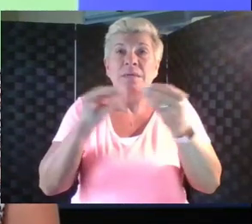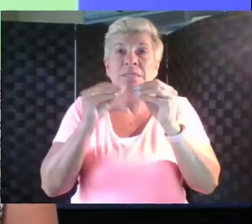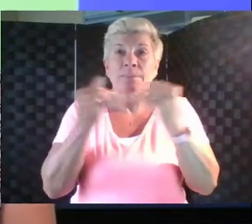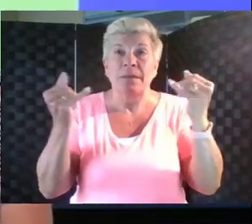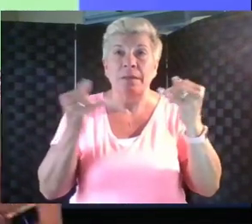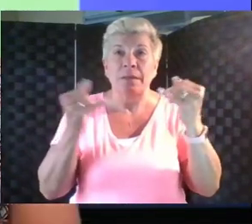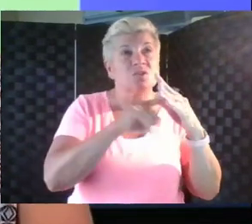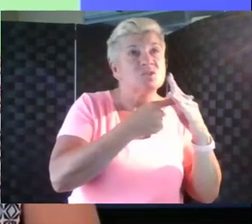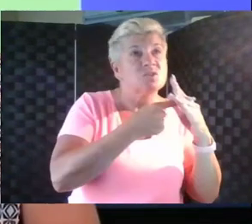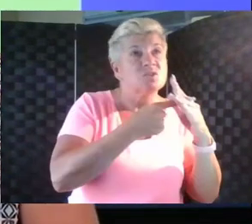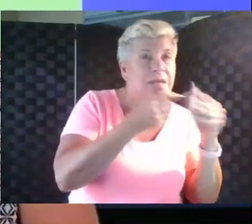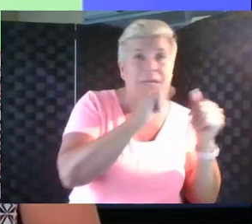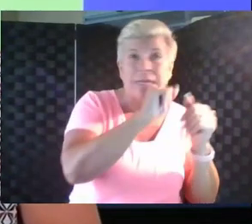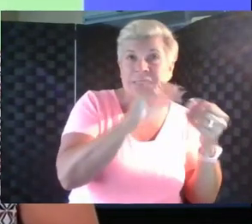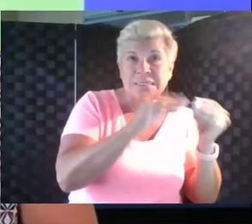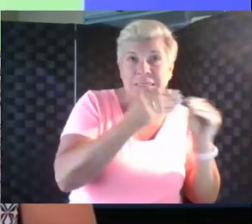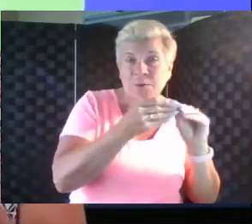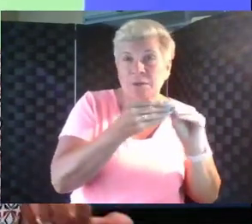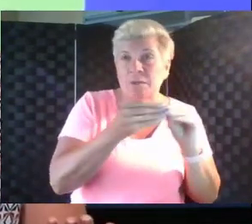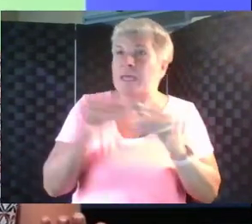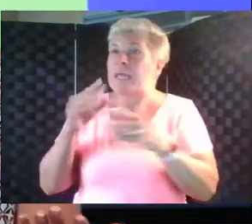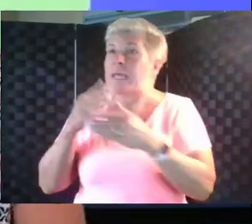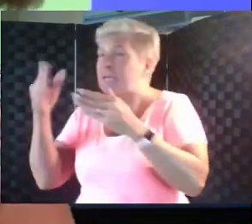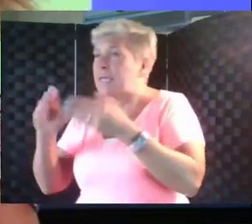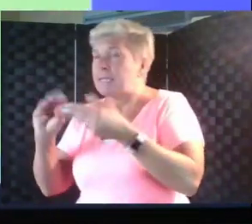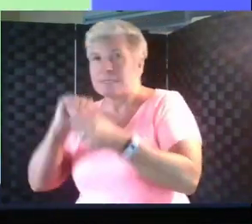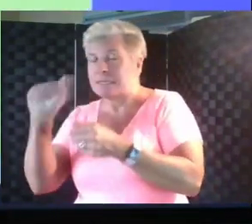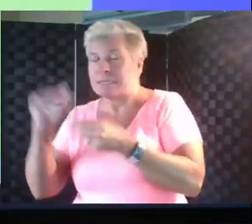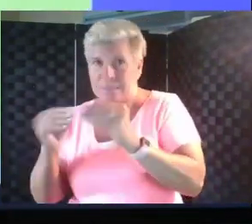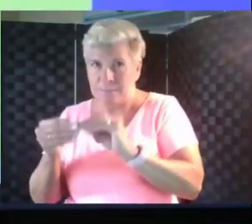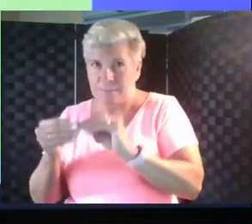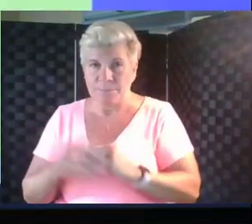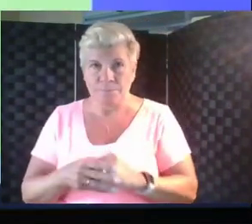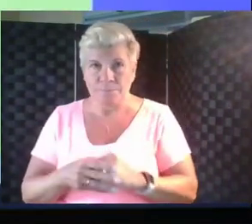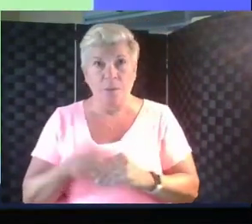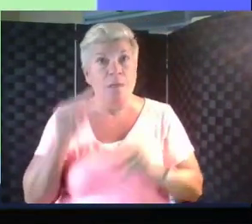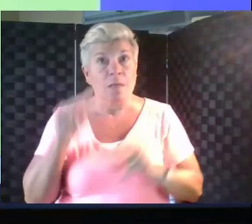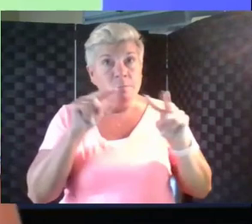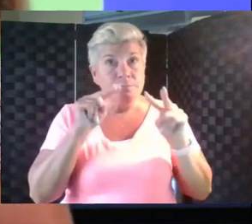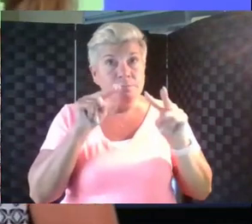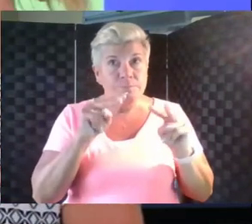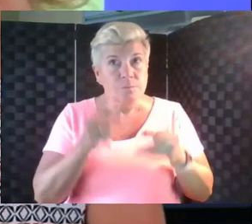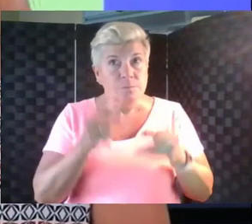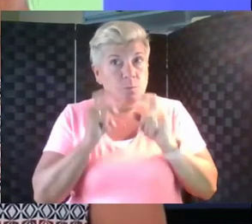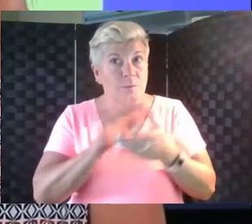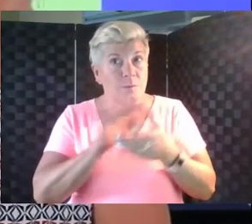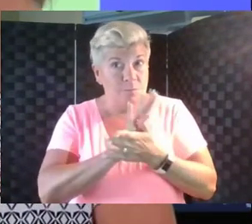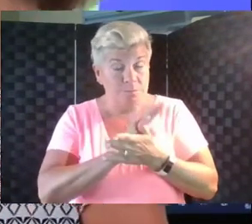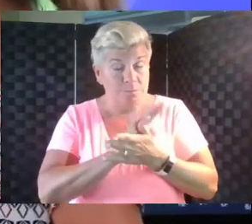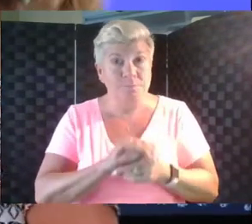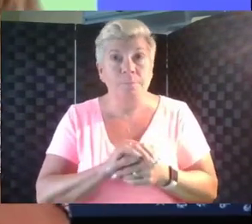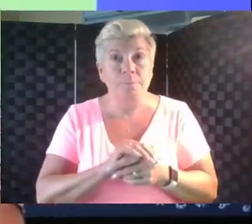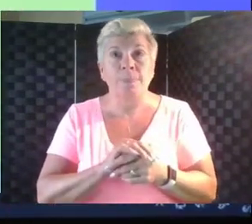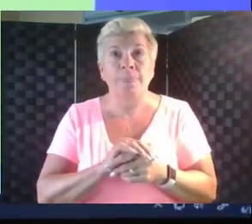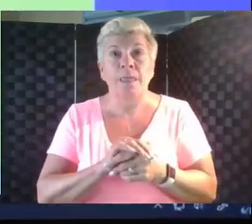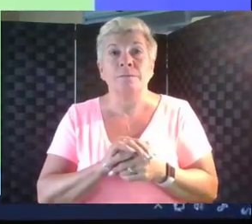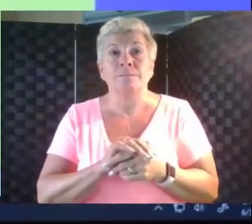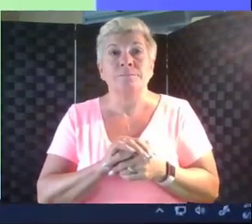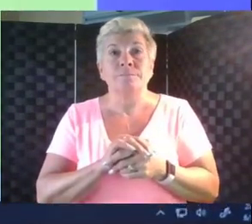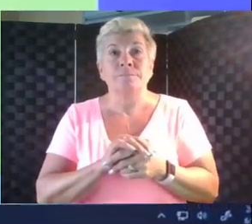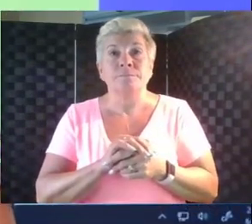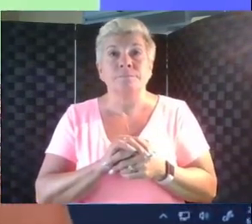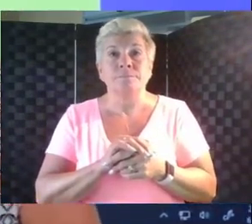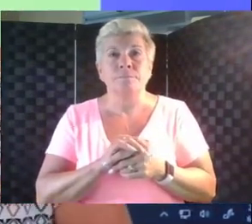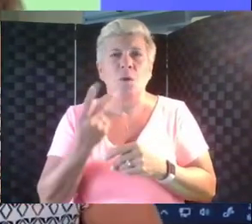can begin where I want and end where I want. Okay? All right, so let's watch just a quick video, and we're